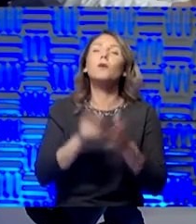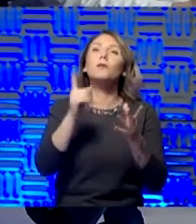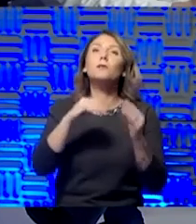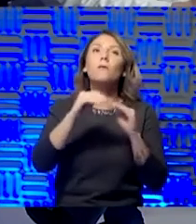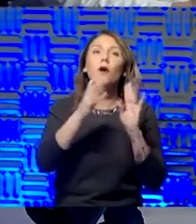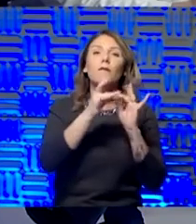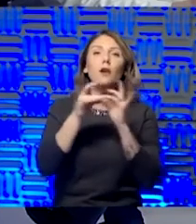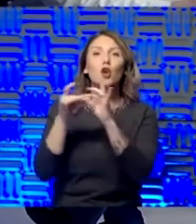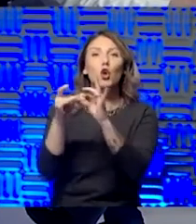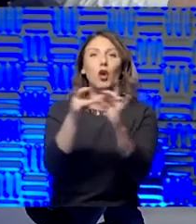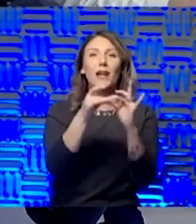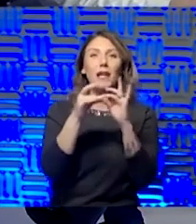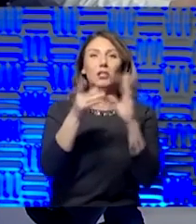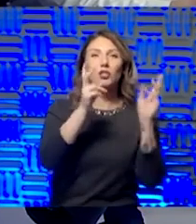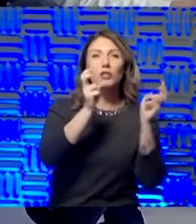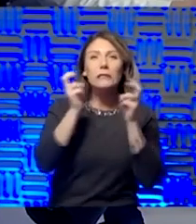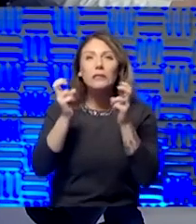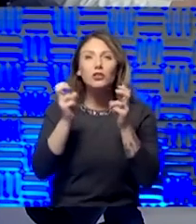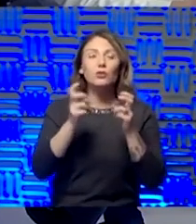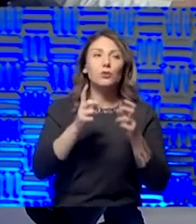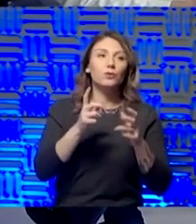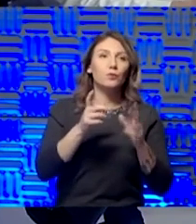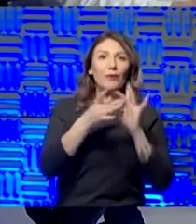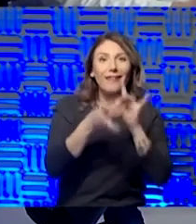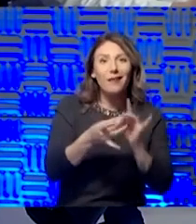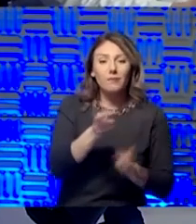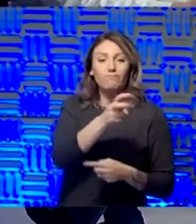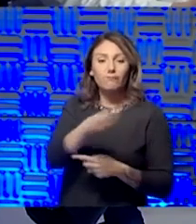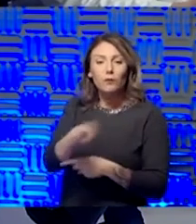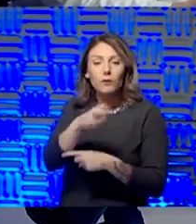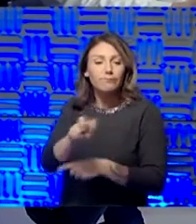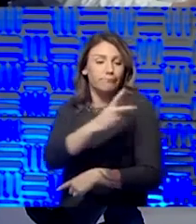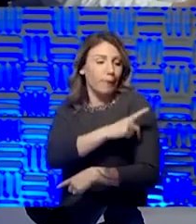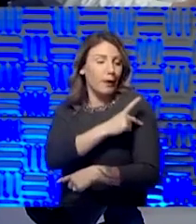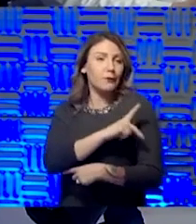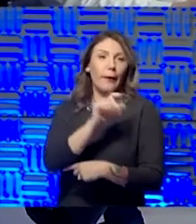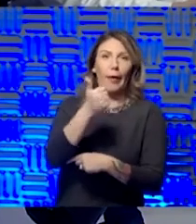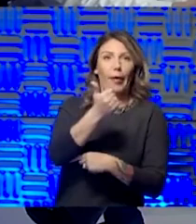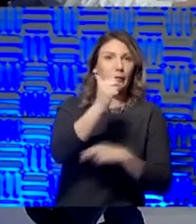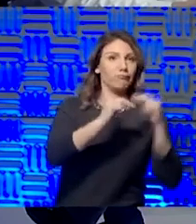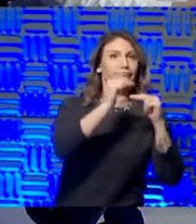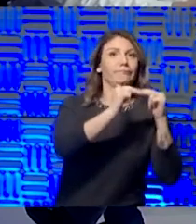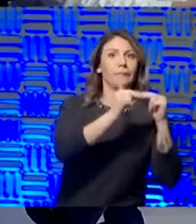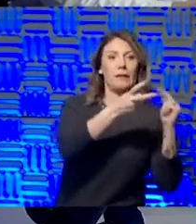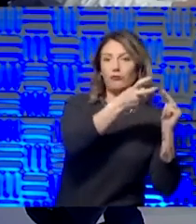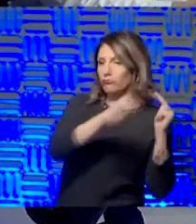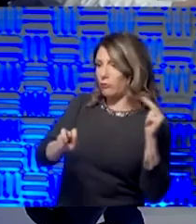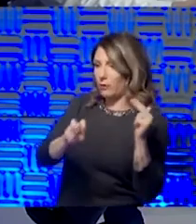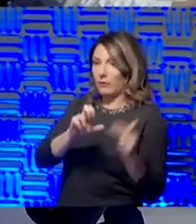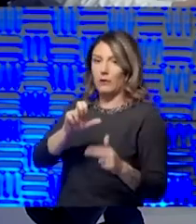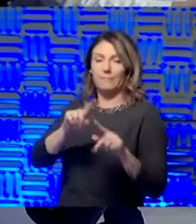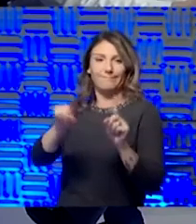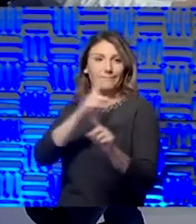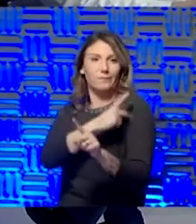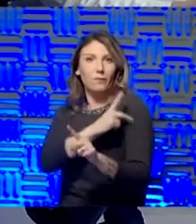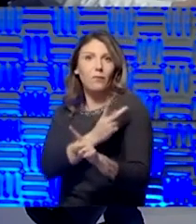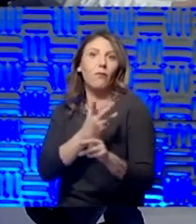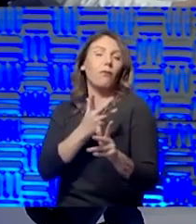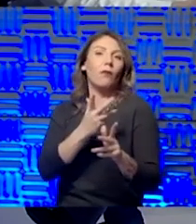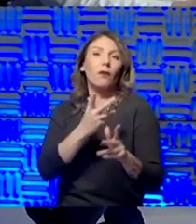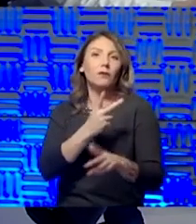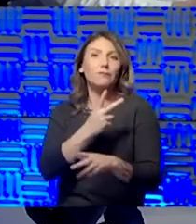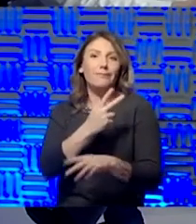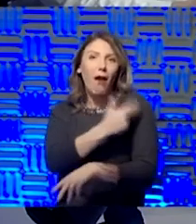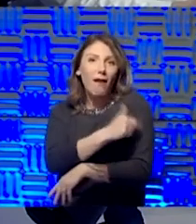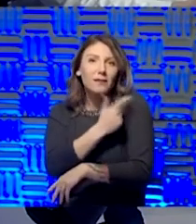coordination issue of transferring patients to other facilities that maybe they would have a little better